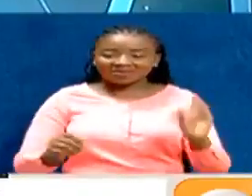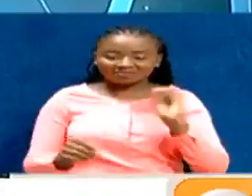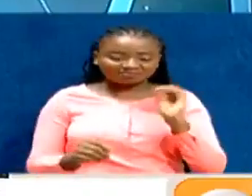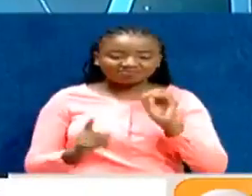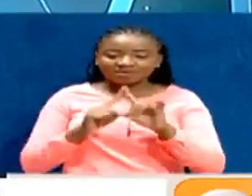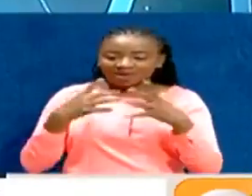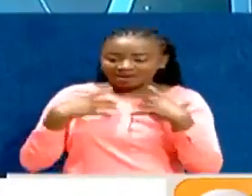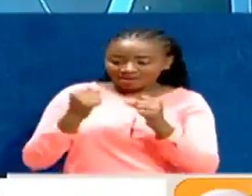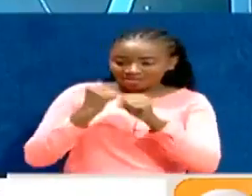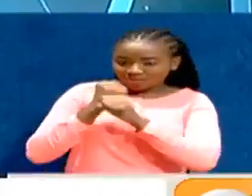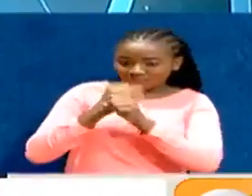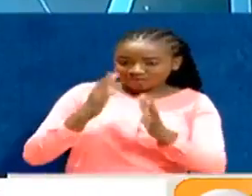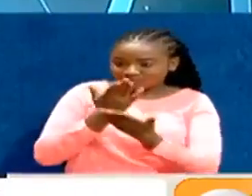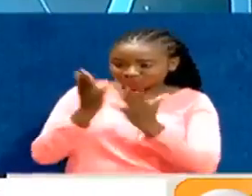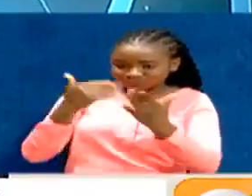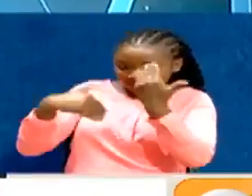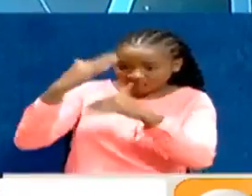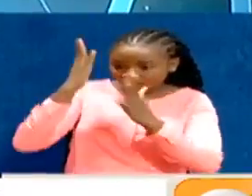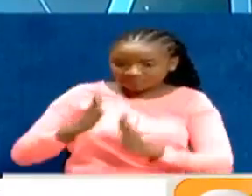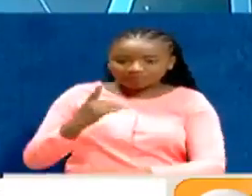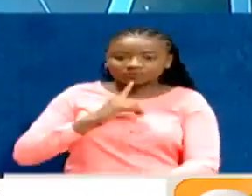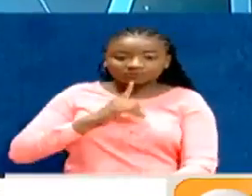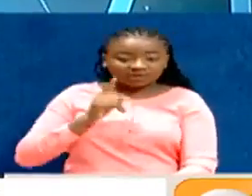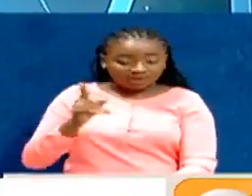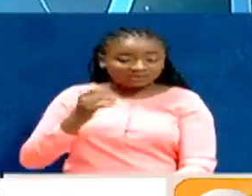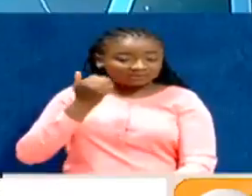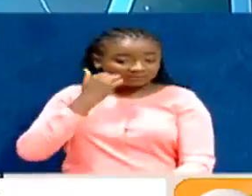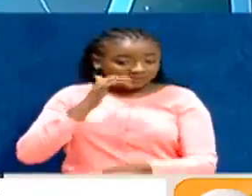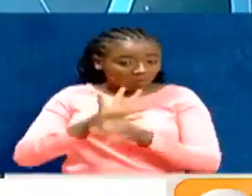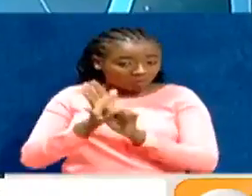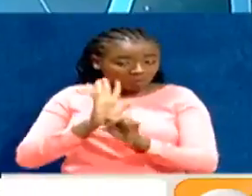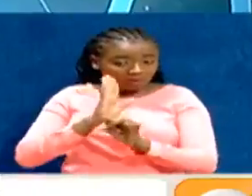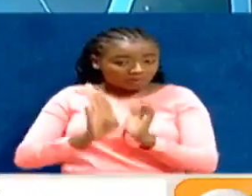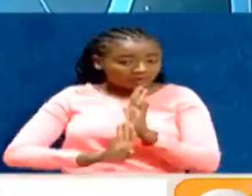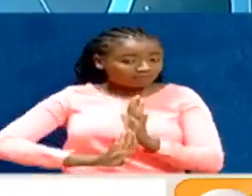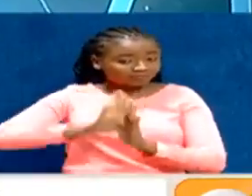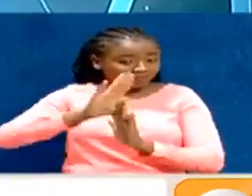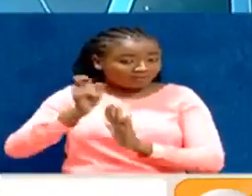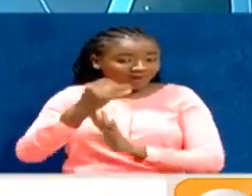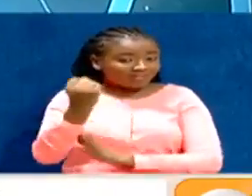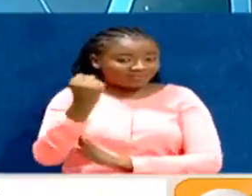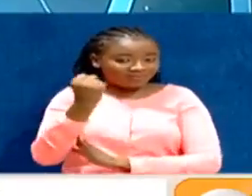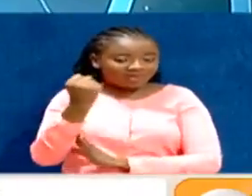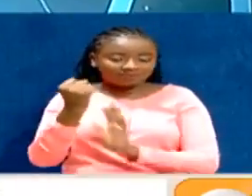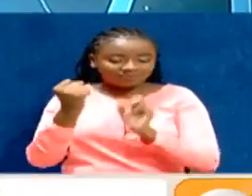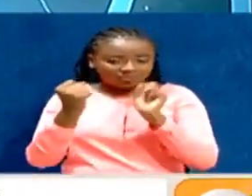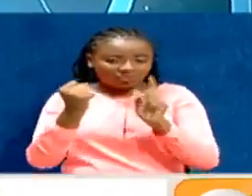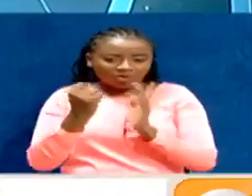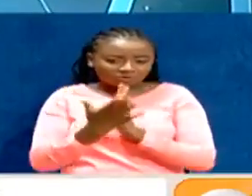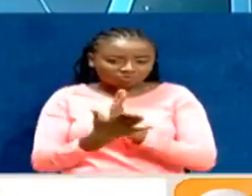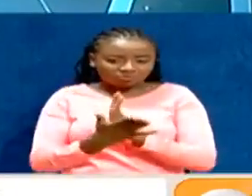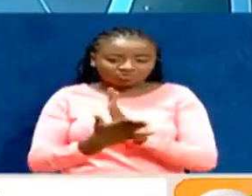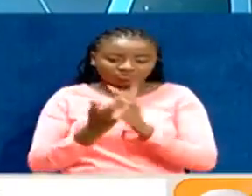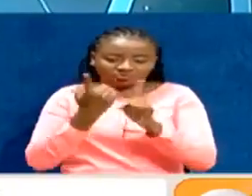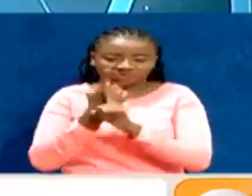projected that the third wave in the country would peak in mid-May and now warned that as easily as firm public health